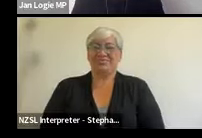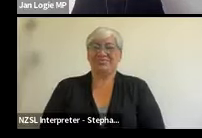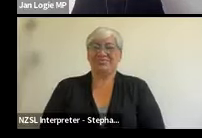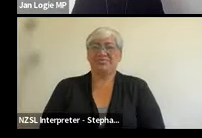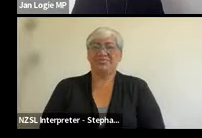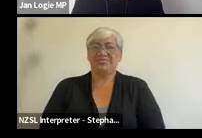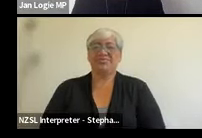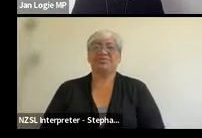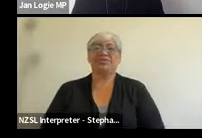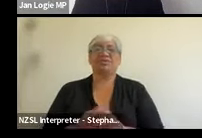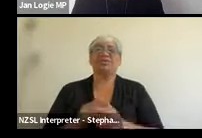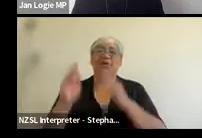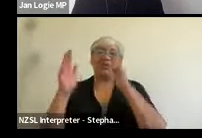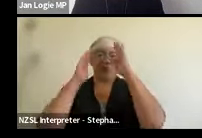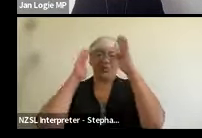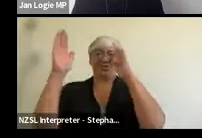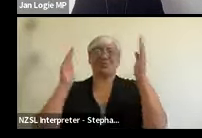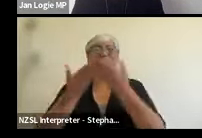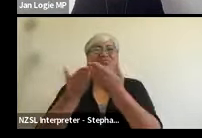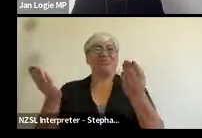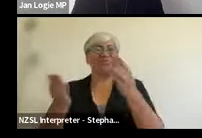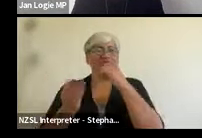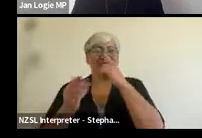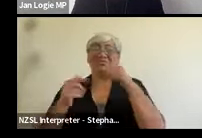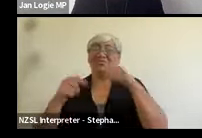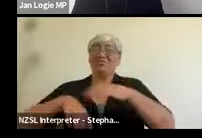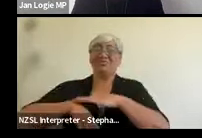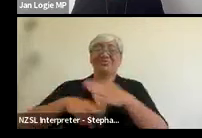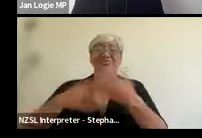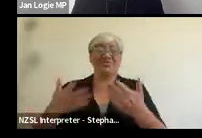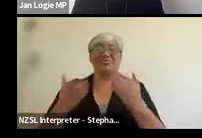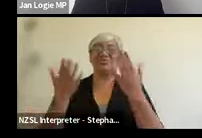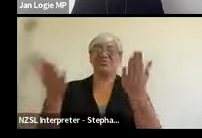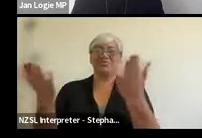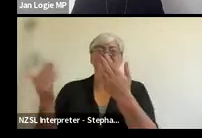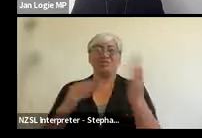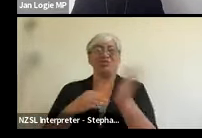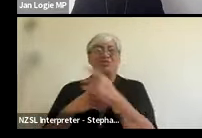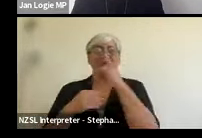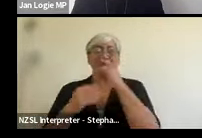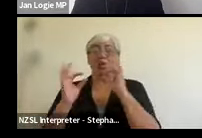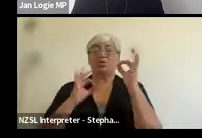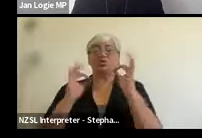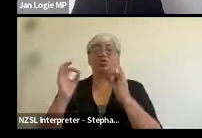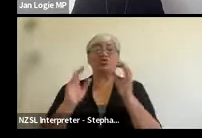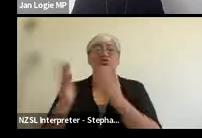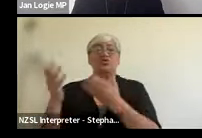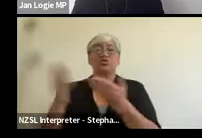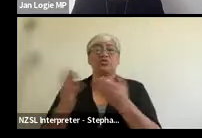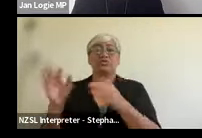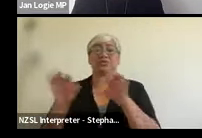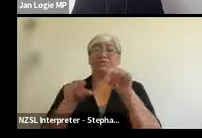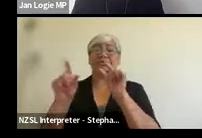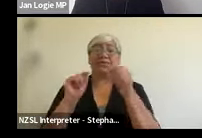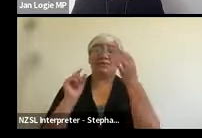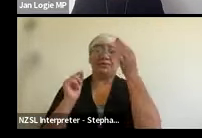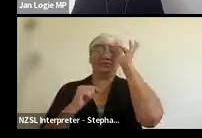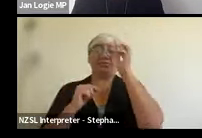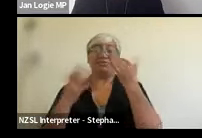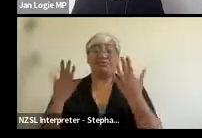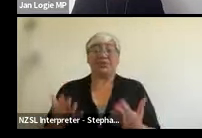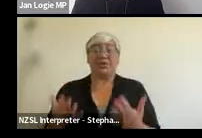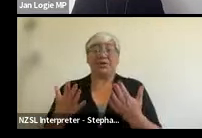He nui kia koutou tēnei te mihi o te wā. Welcome to Social Services Select Committee. We are